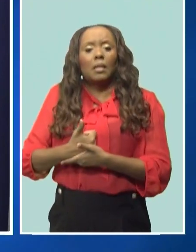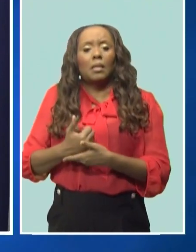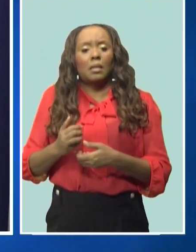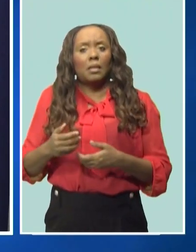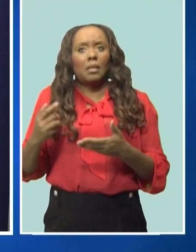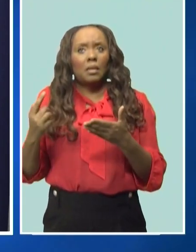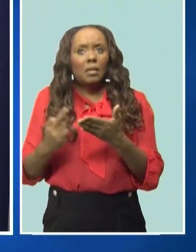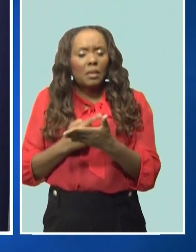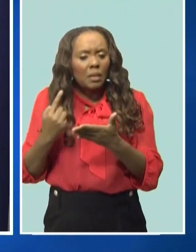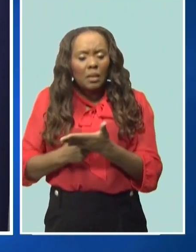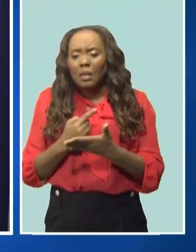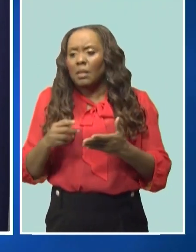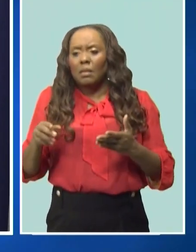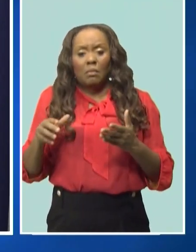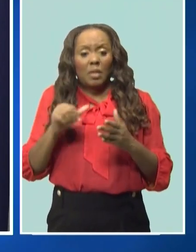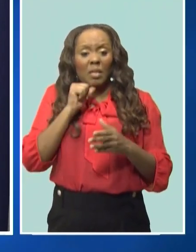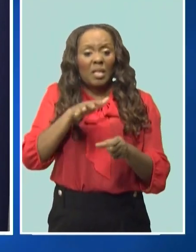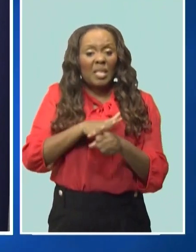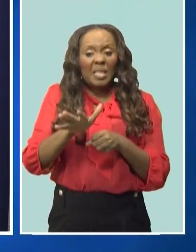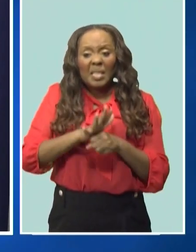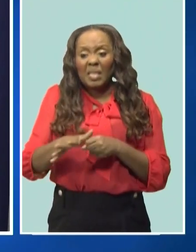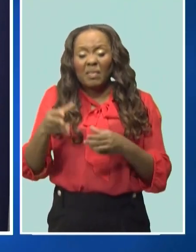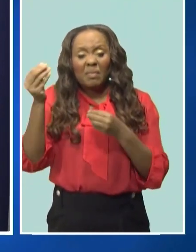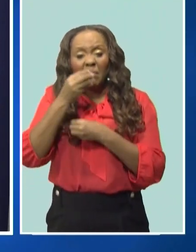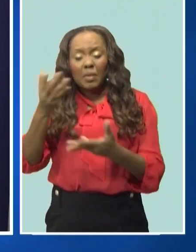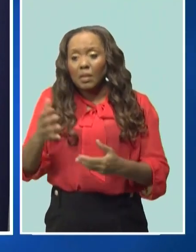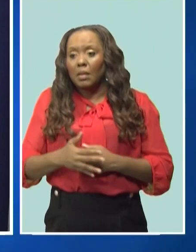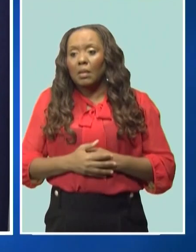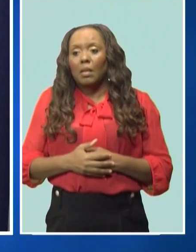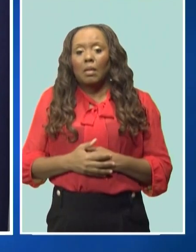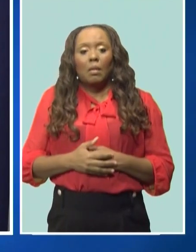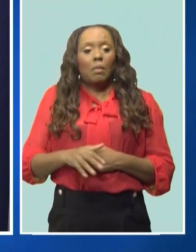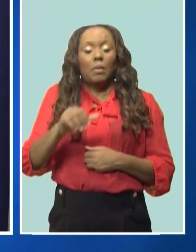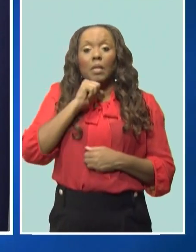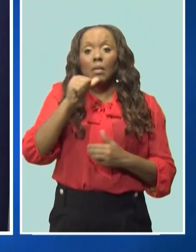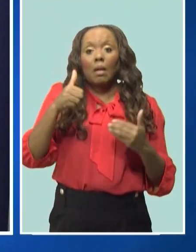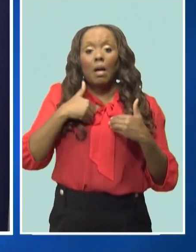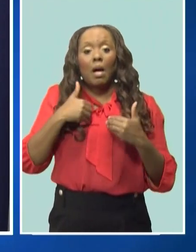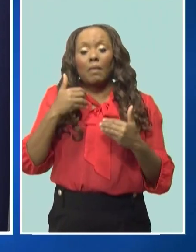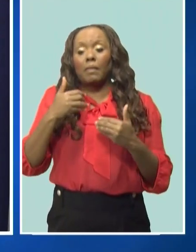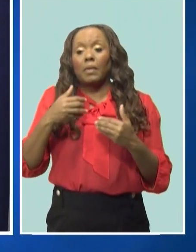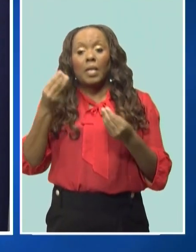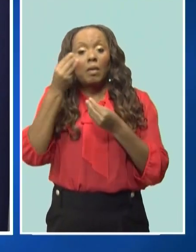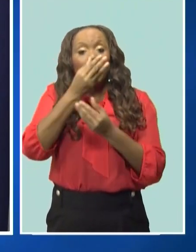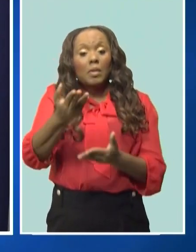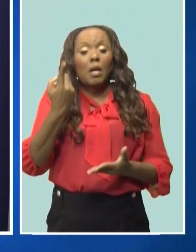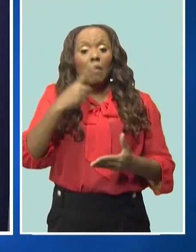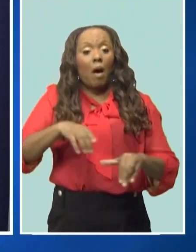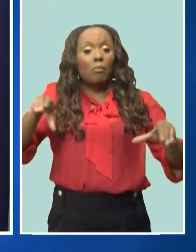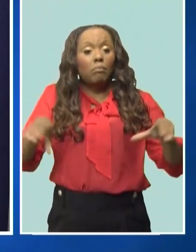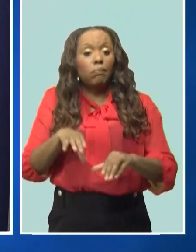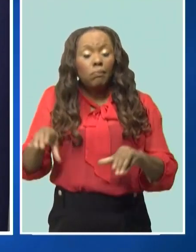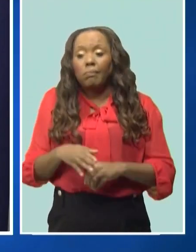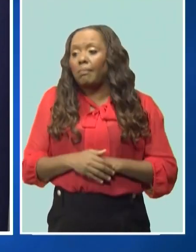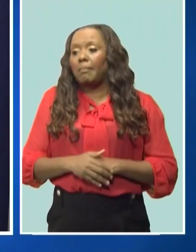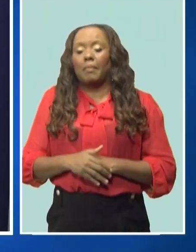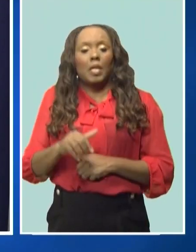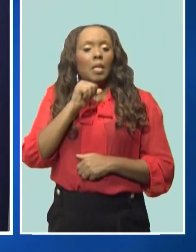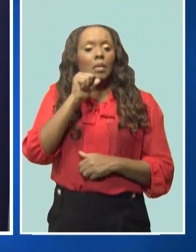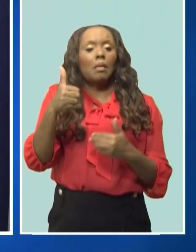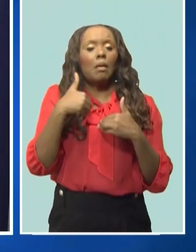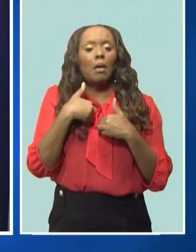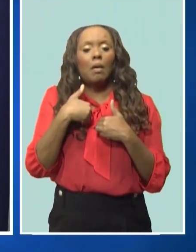on data subjects, failure to scale innovations, inappropriate public policy due